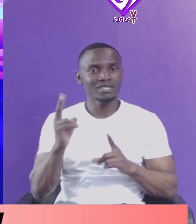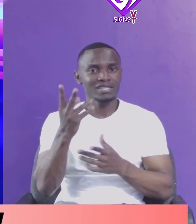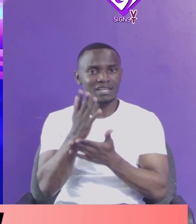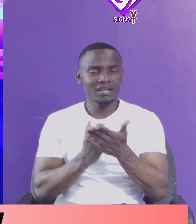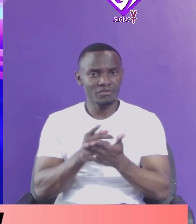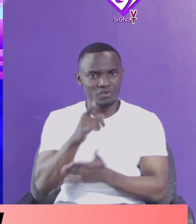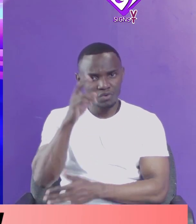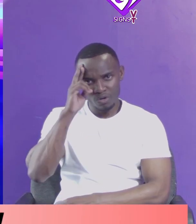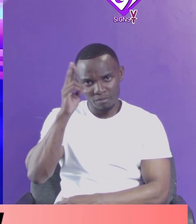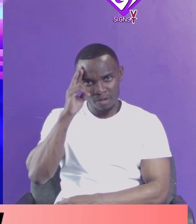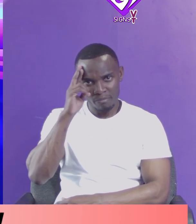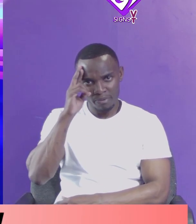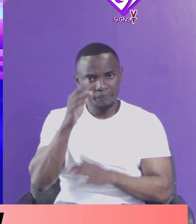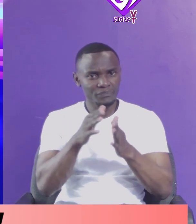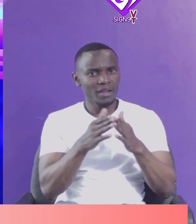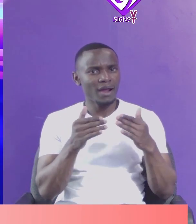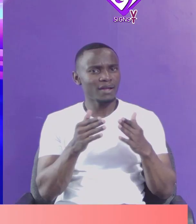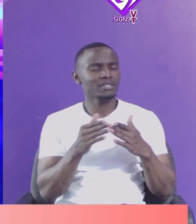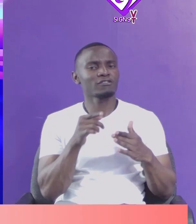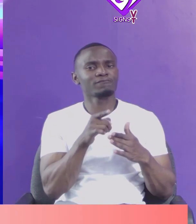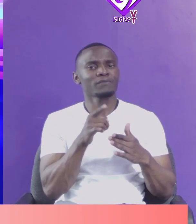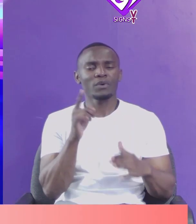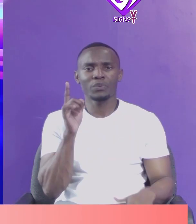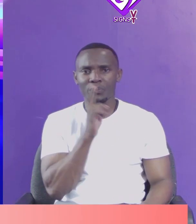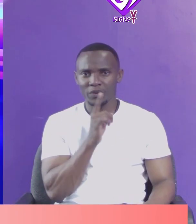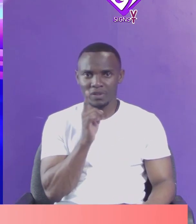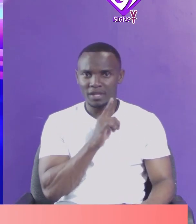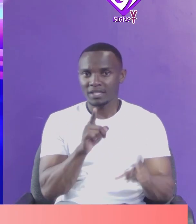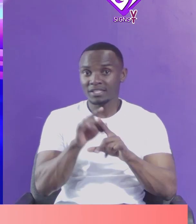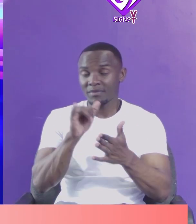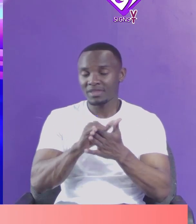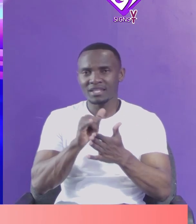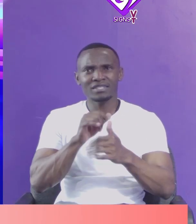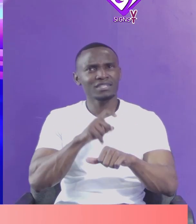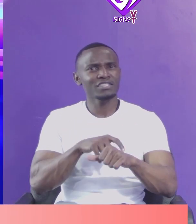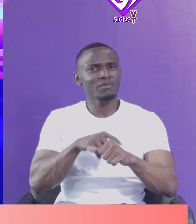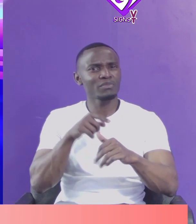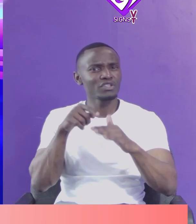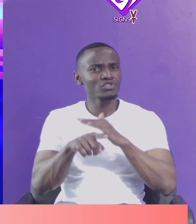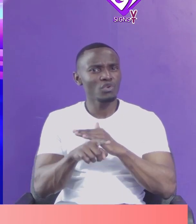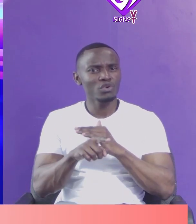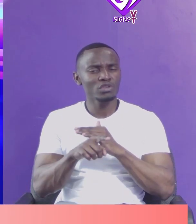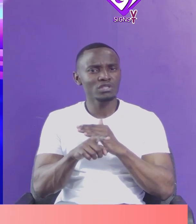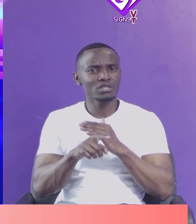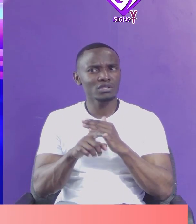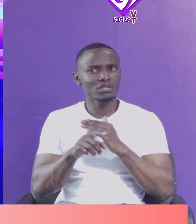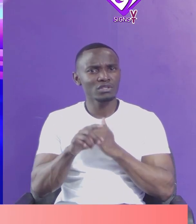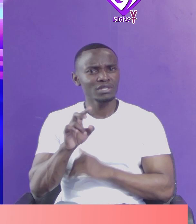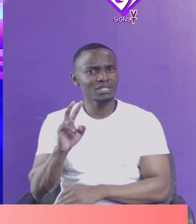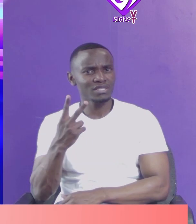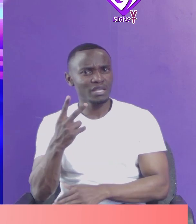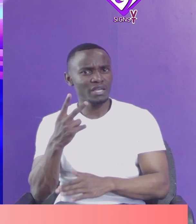a time Arsenal really looked threatening. Exactly. I think that's also the time they actually scored I think the second goal.